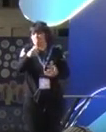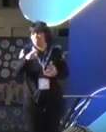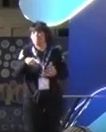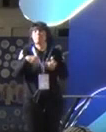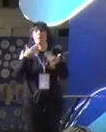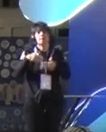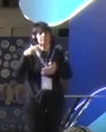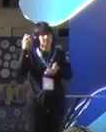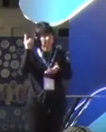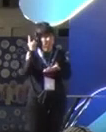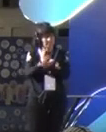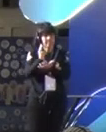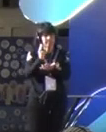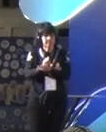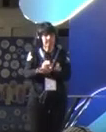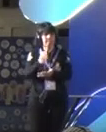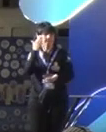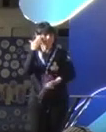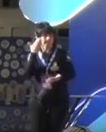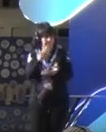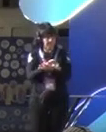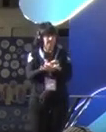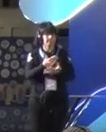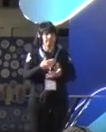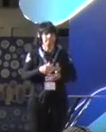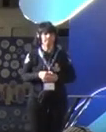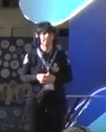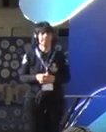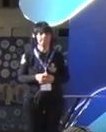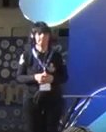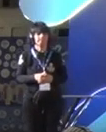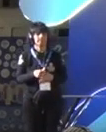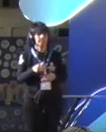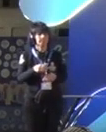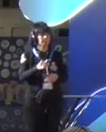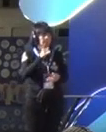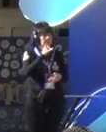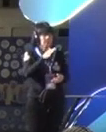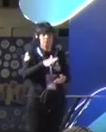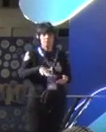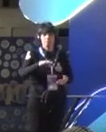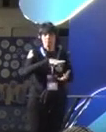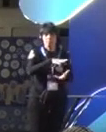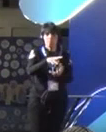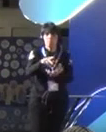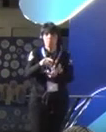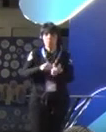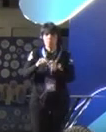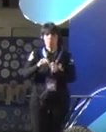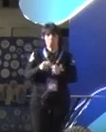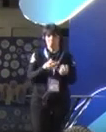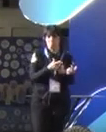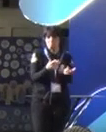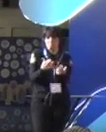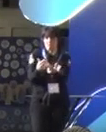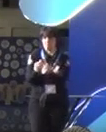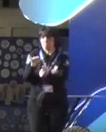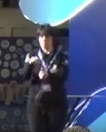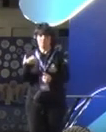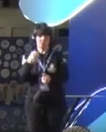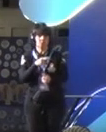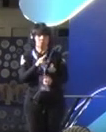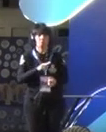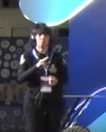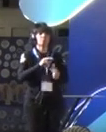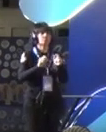to round us out, it wouldn't be the same if I didn't play you something from my father. So if you